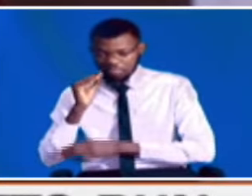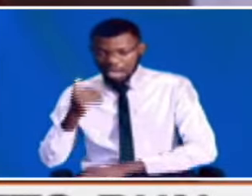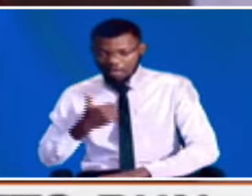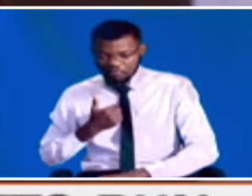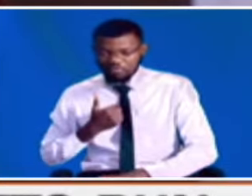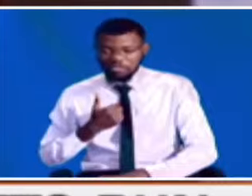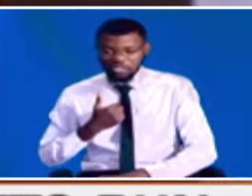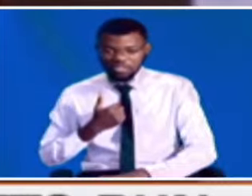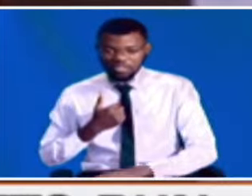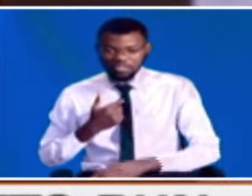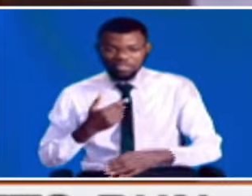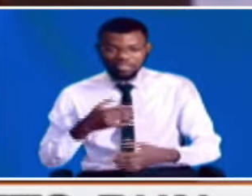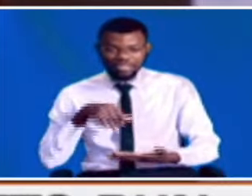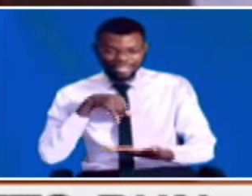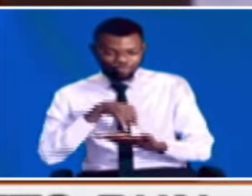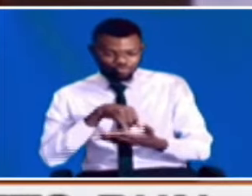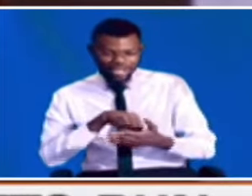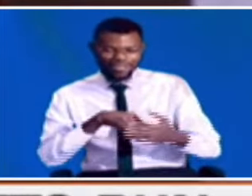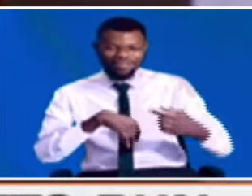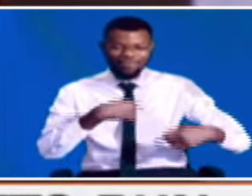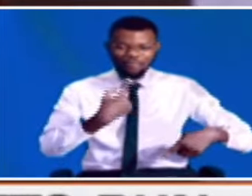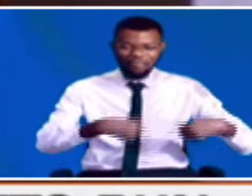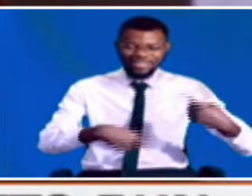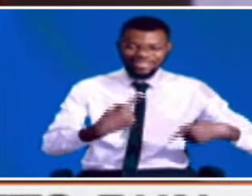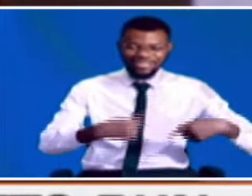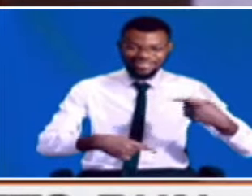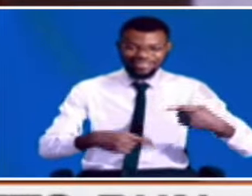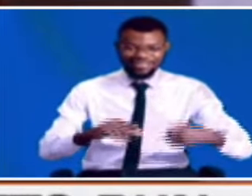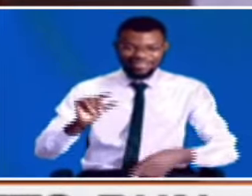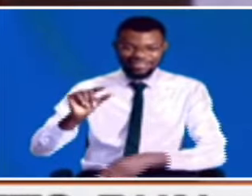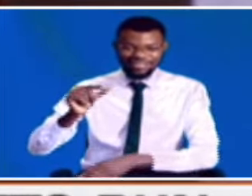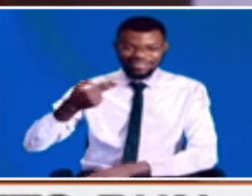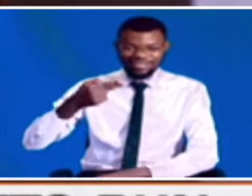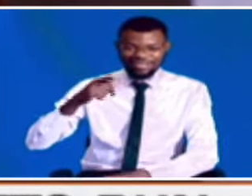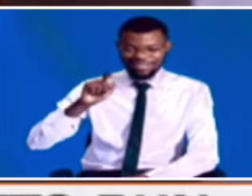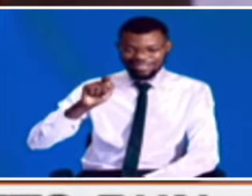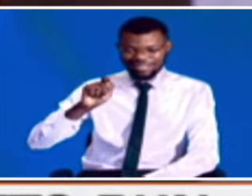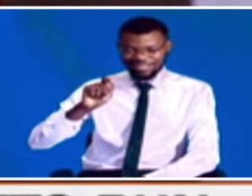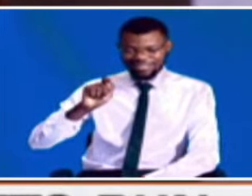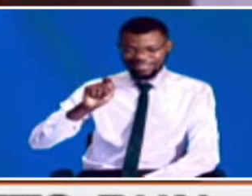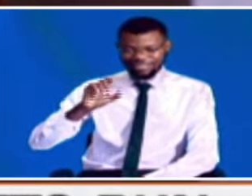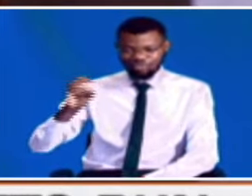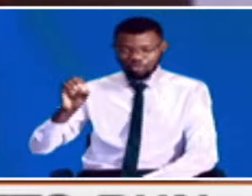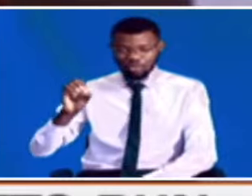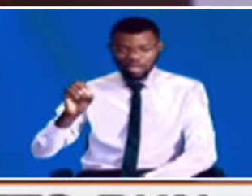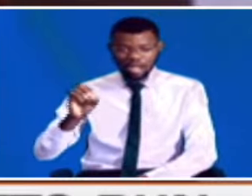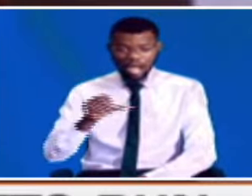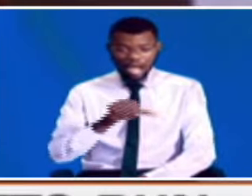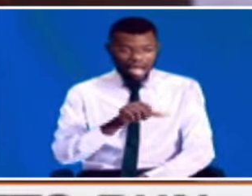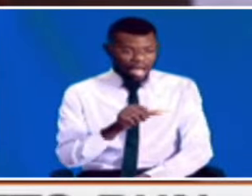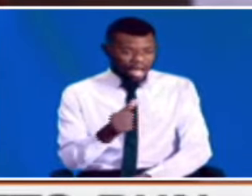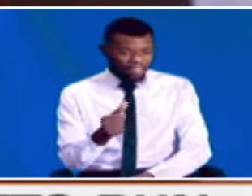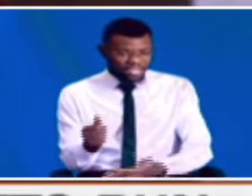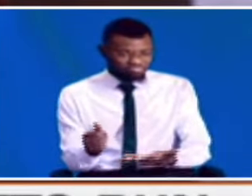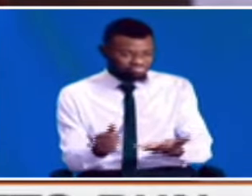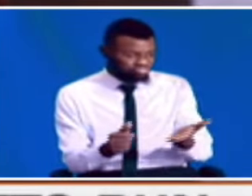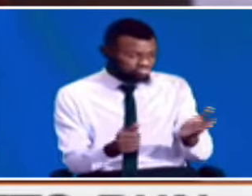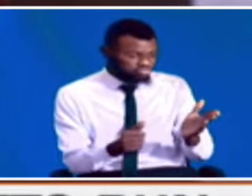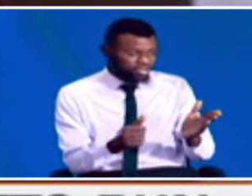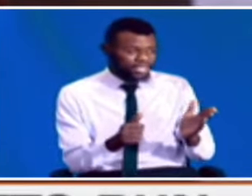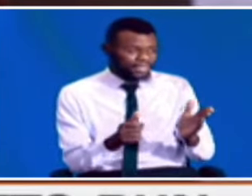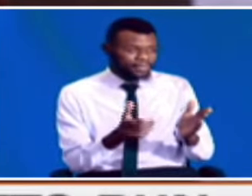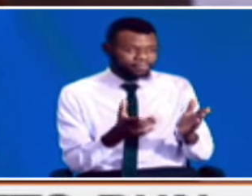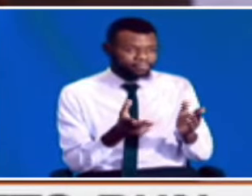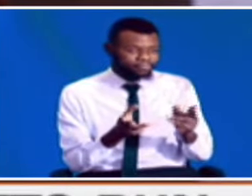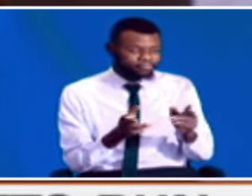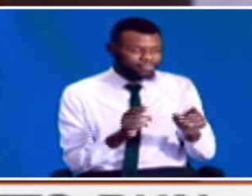to compete in this Ghetto event. When you tell a normal athlete and when there is no event